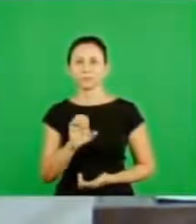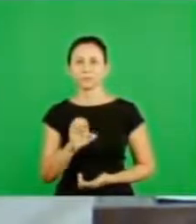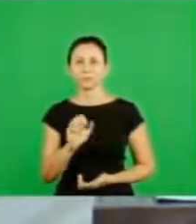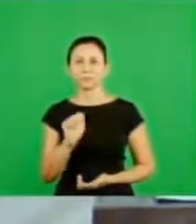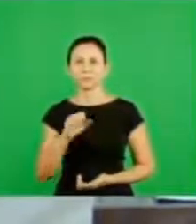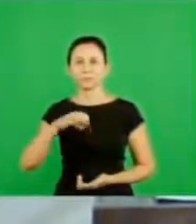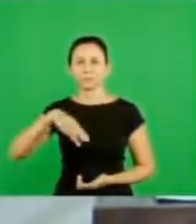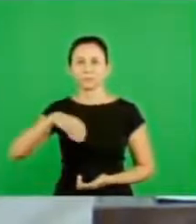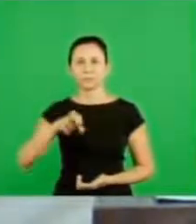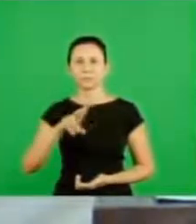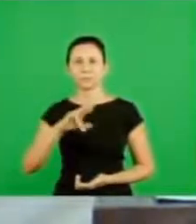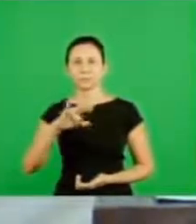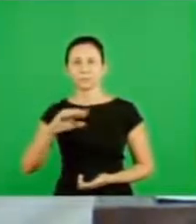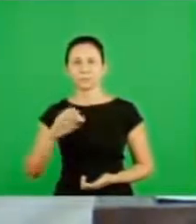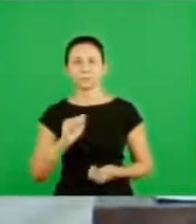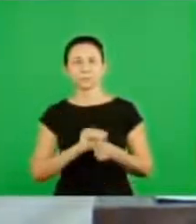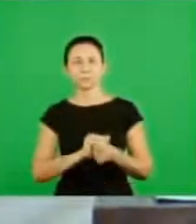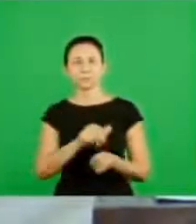his operations is here,